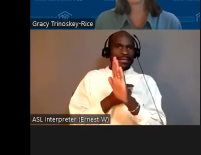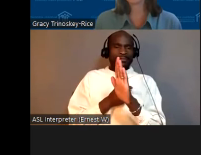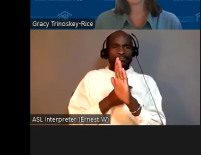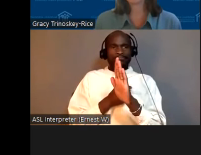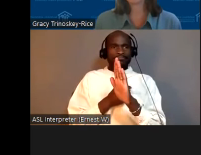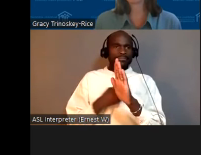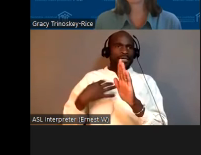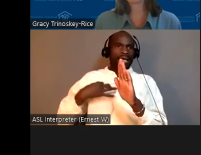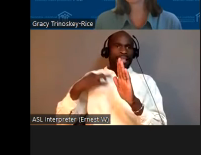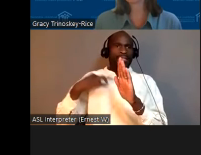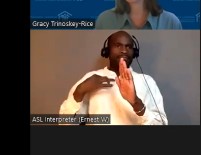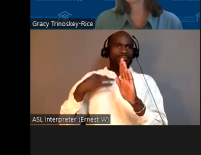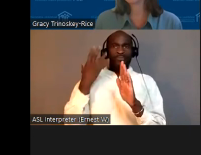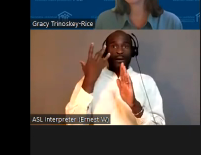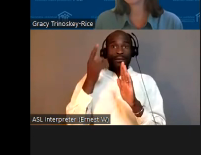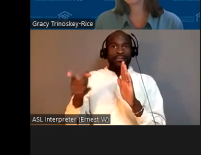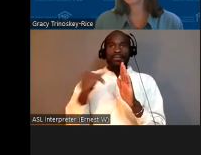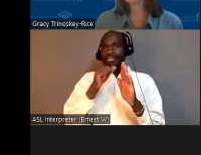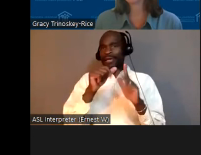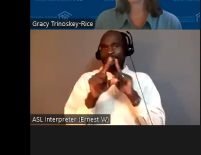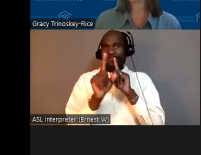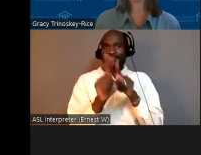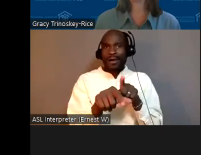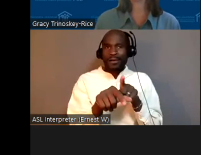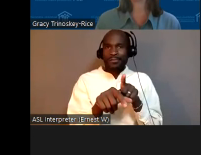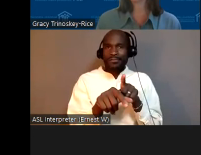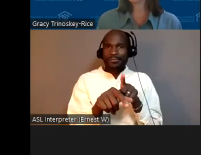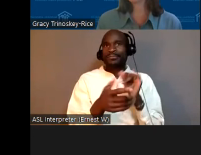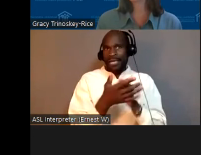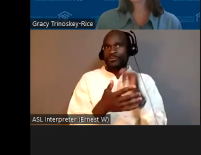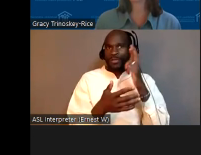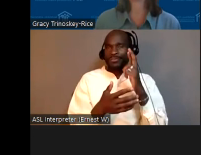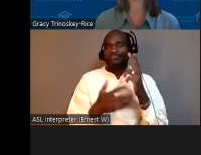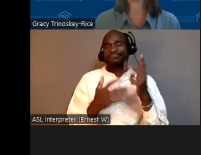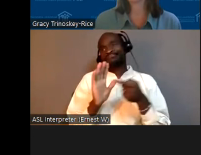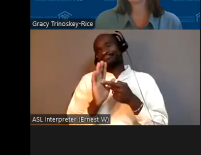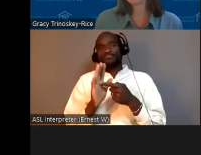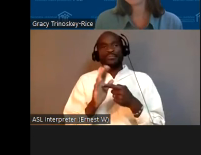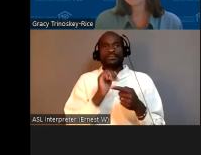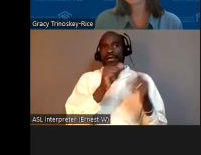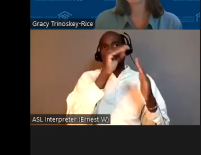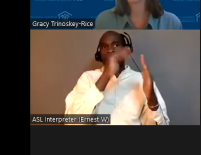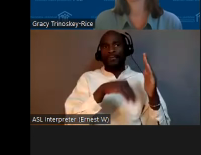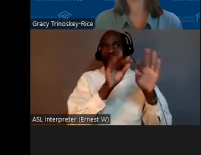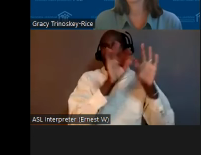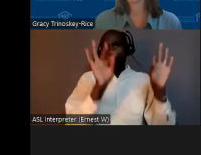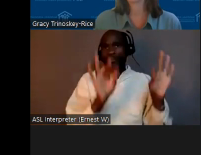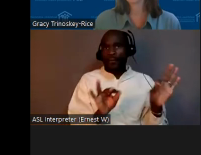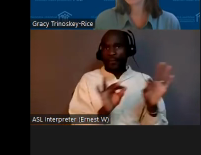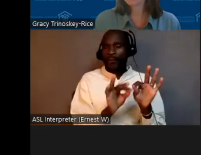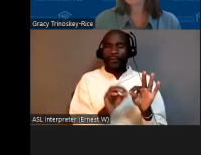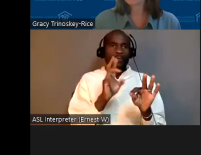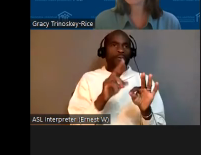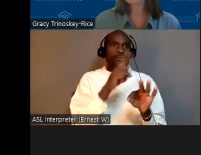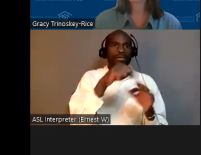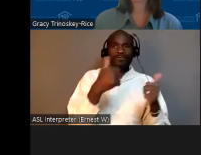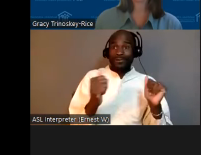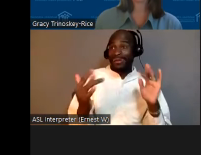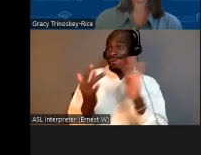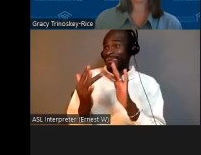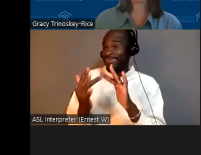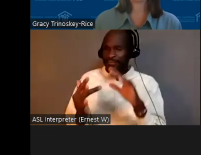to requests for information. They didn't fill out their forms. They weren't able to be contacted, and so they were taken off the